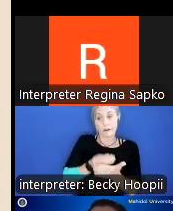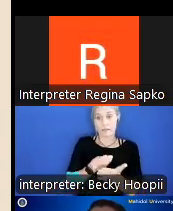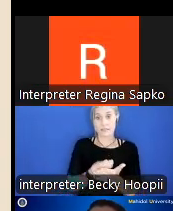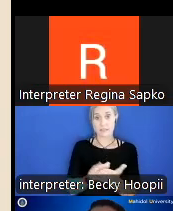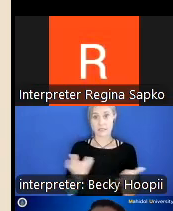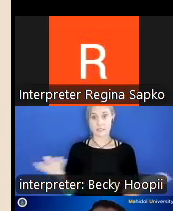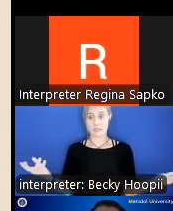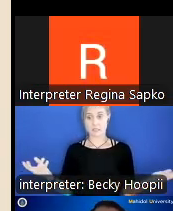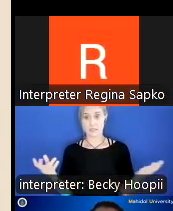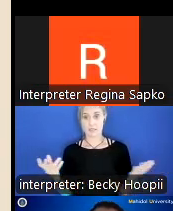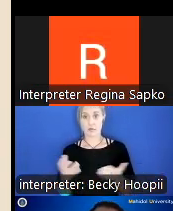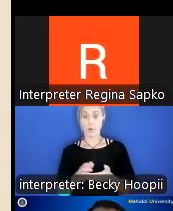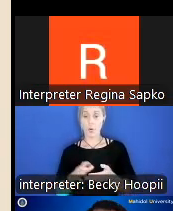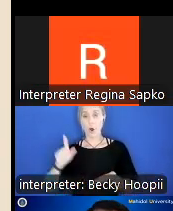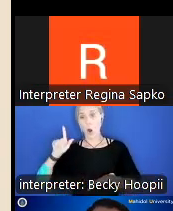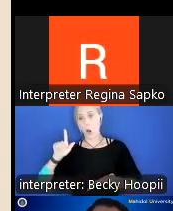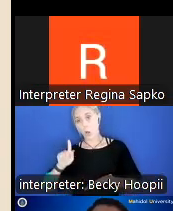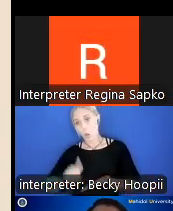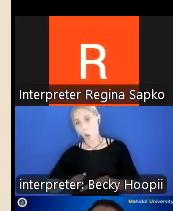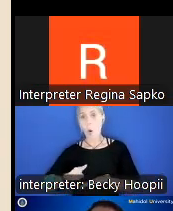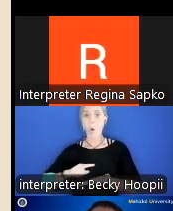low budget allocation.